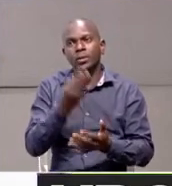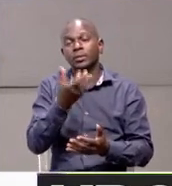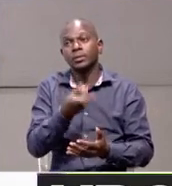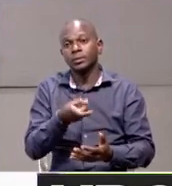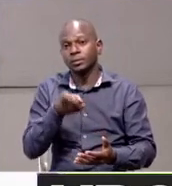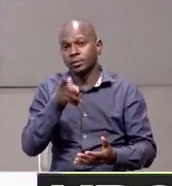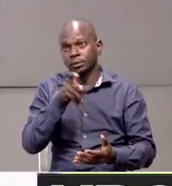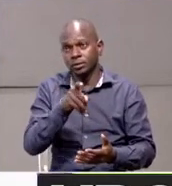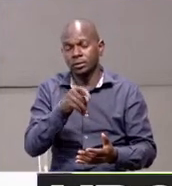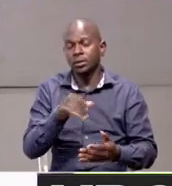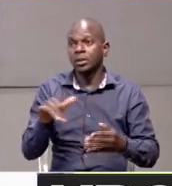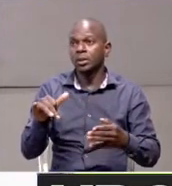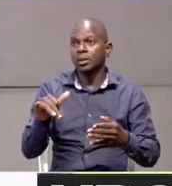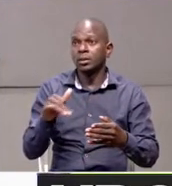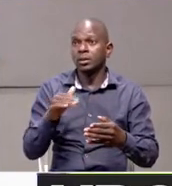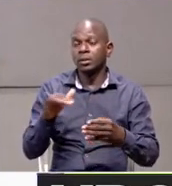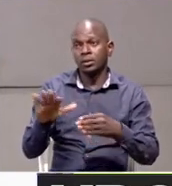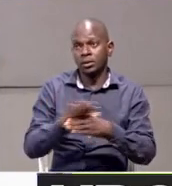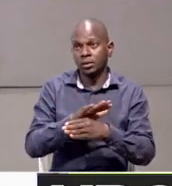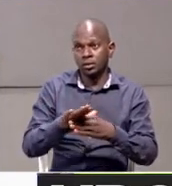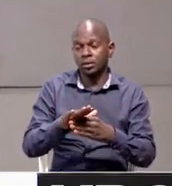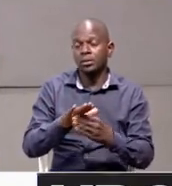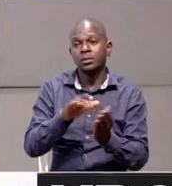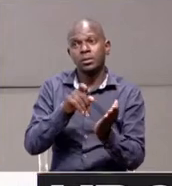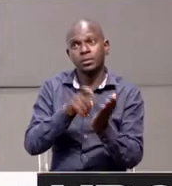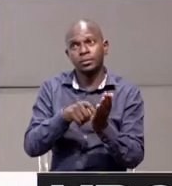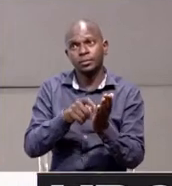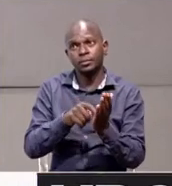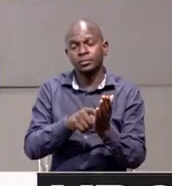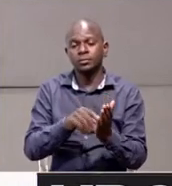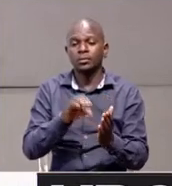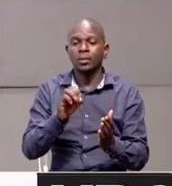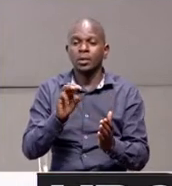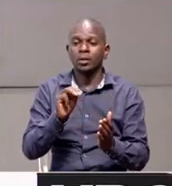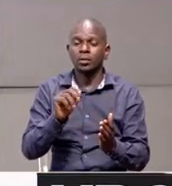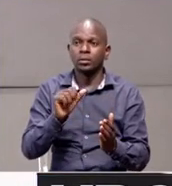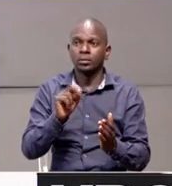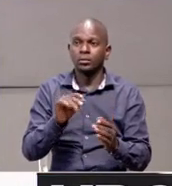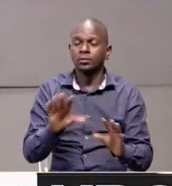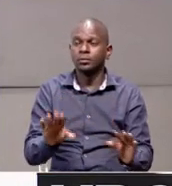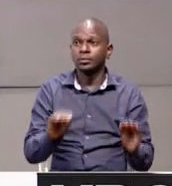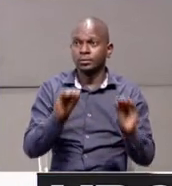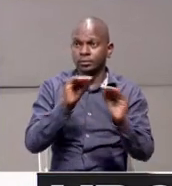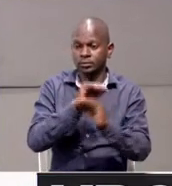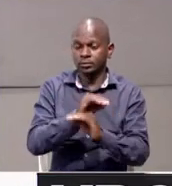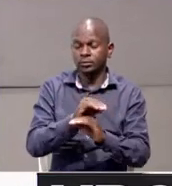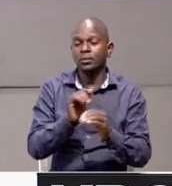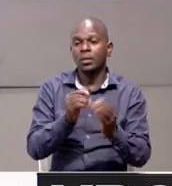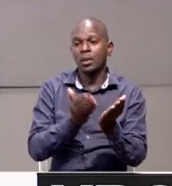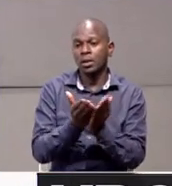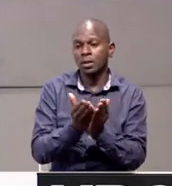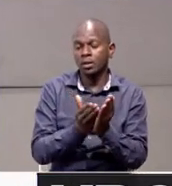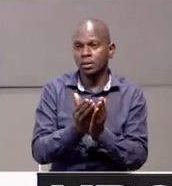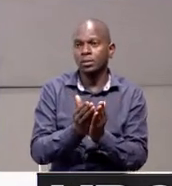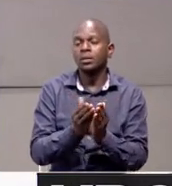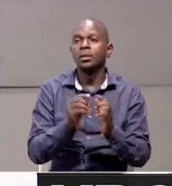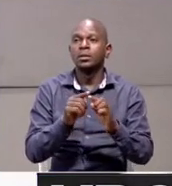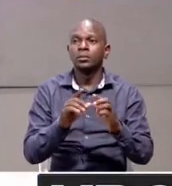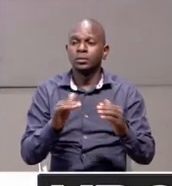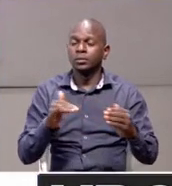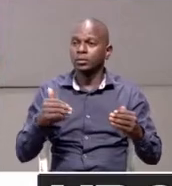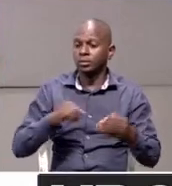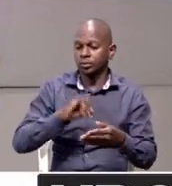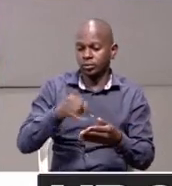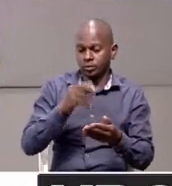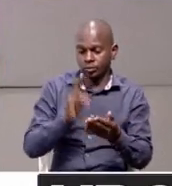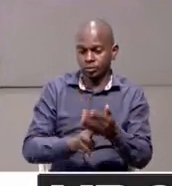We should invest in the right factory, on the right thing. Omona replaces Grace Freedom Kwechiny, who served in the portfolio from